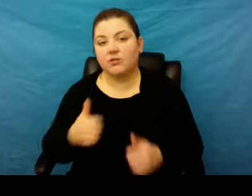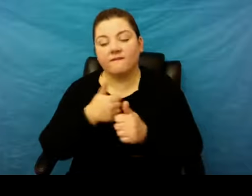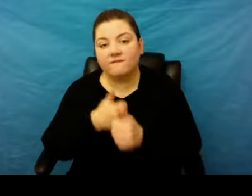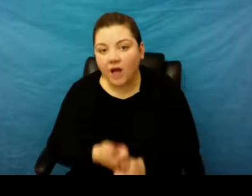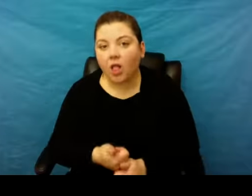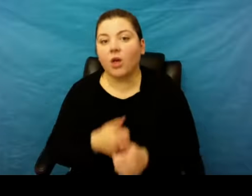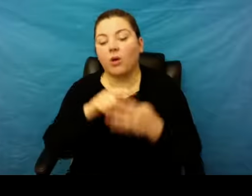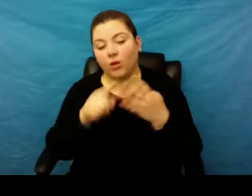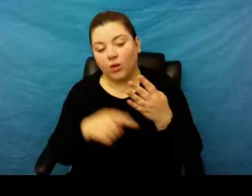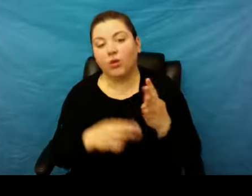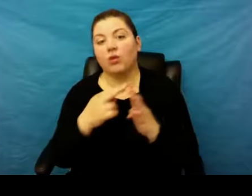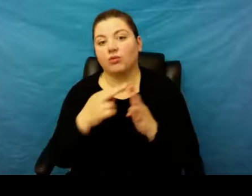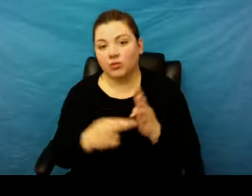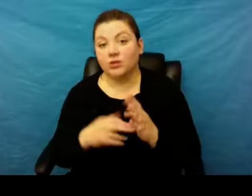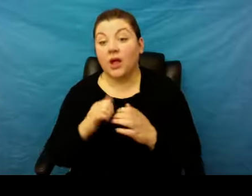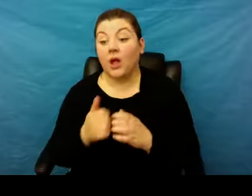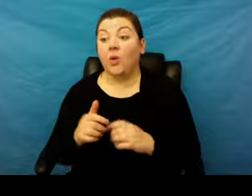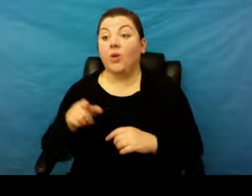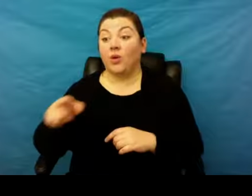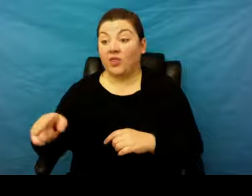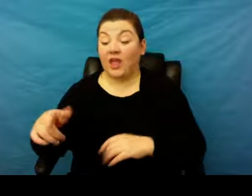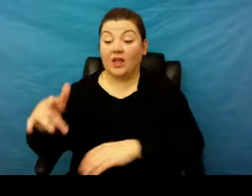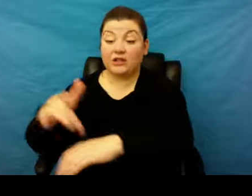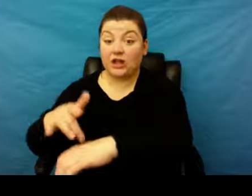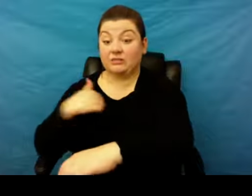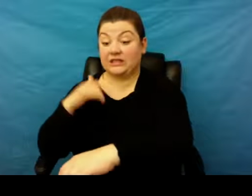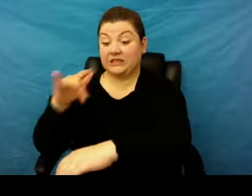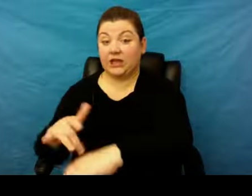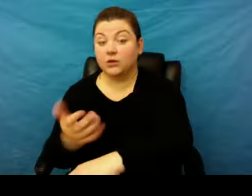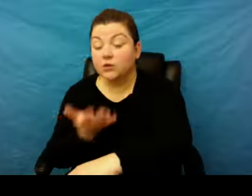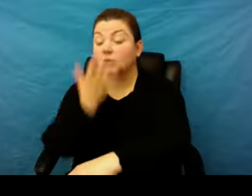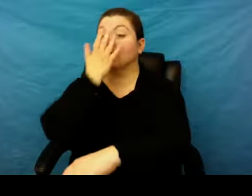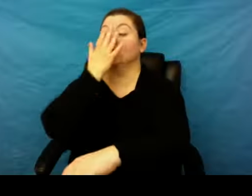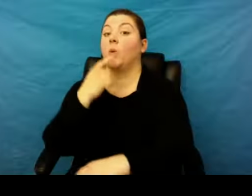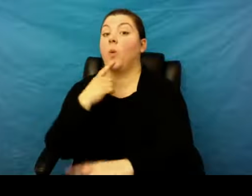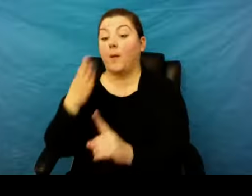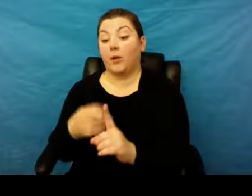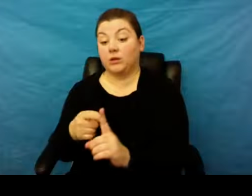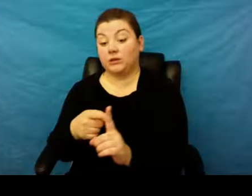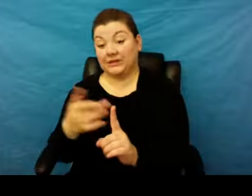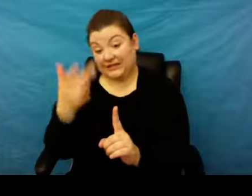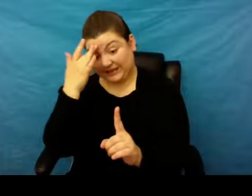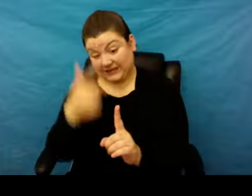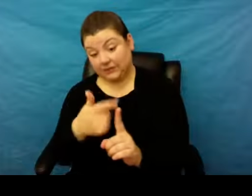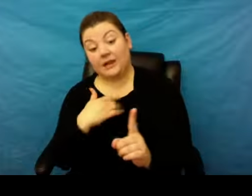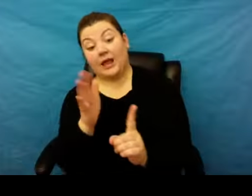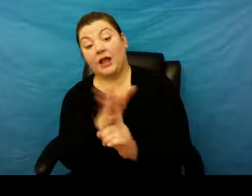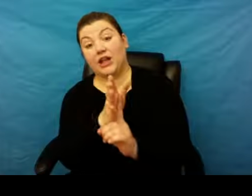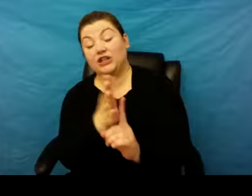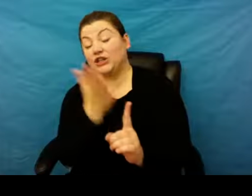It's touching a person or a surface who has COVID-19 and then touching your face. And